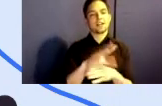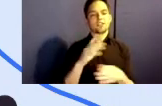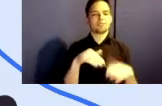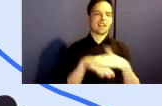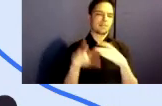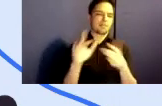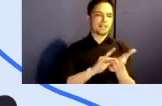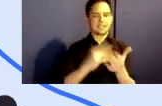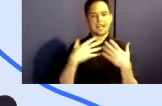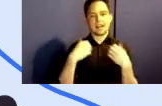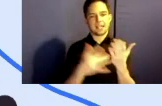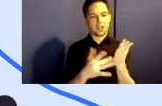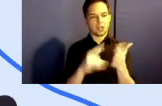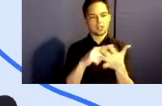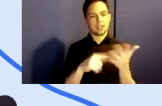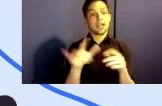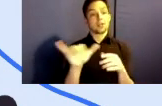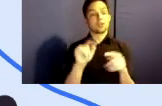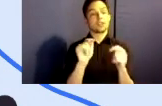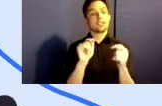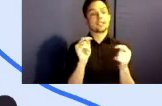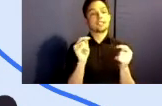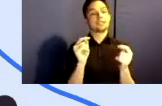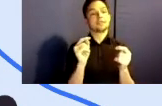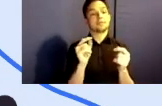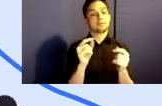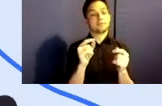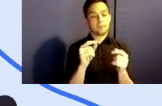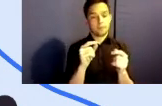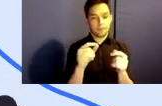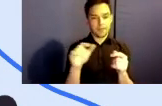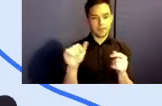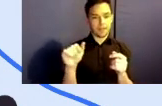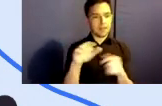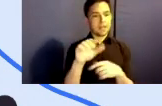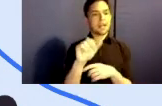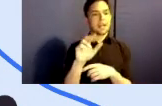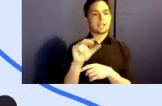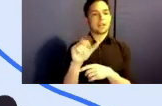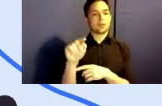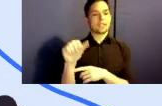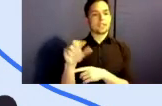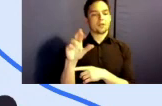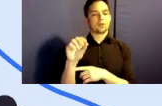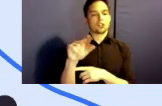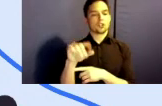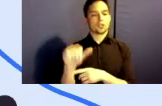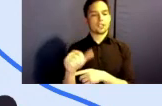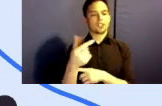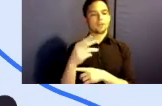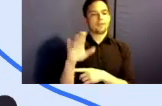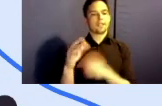Health Technology, as well as Anna Rita Ronzoni, the GBV Technical Officer, will